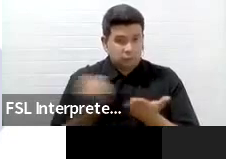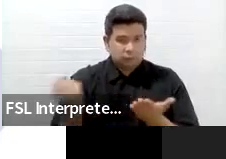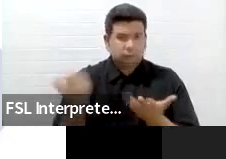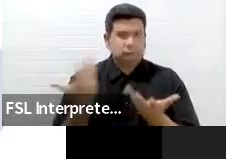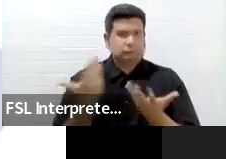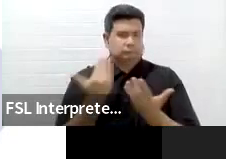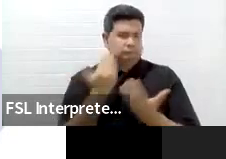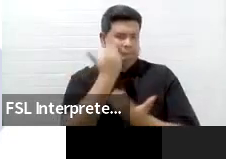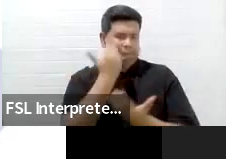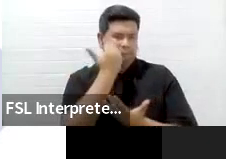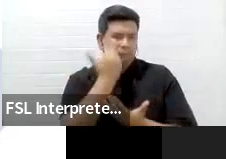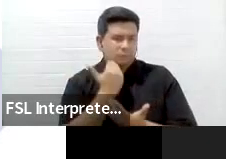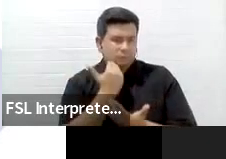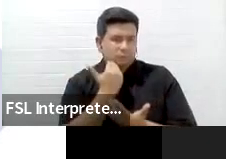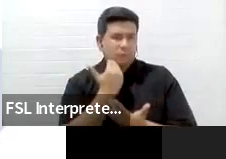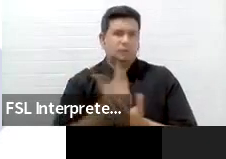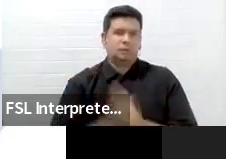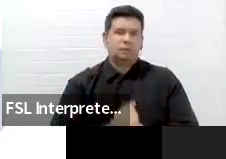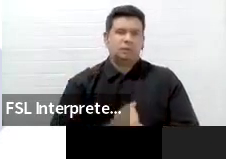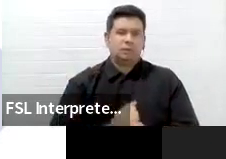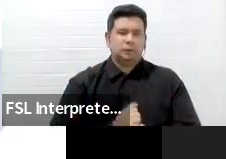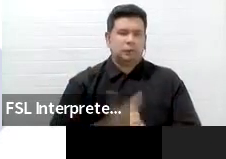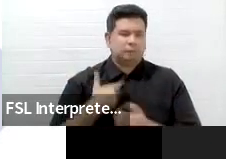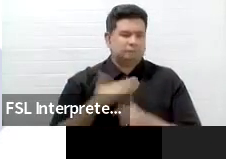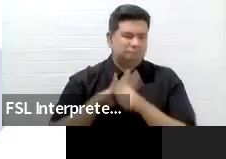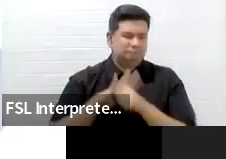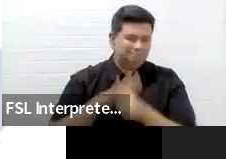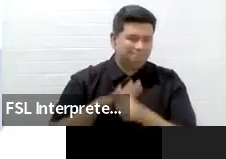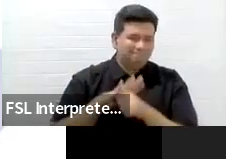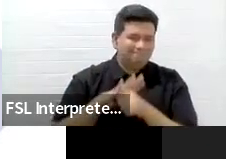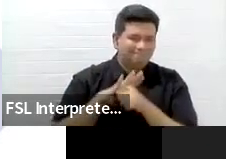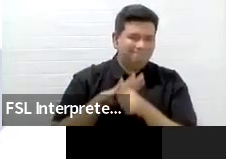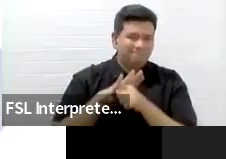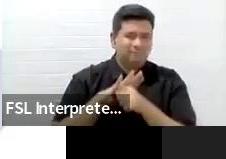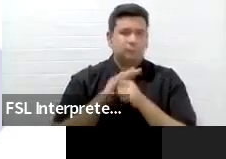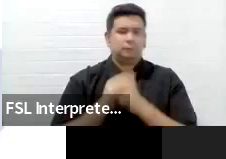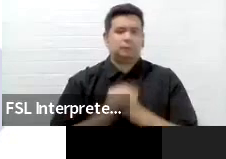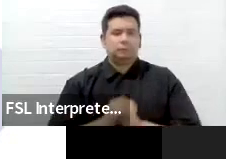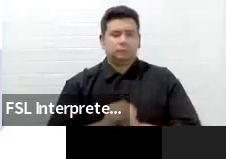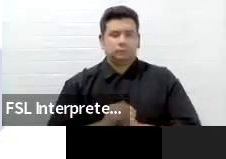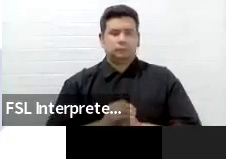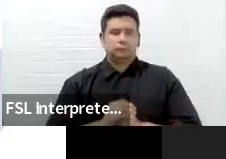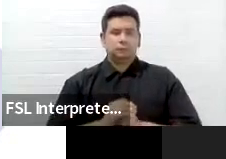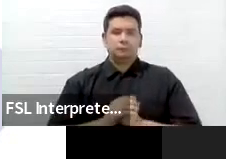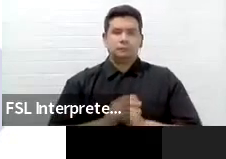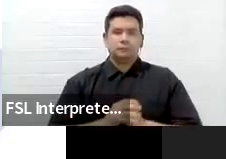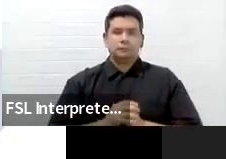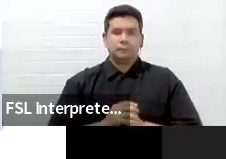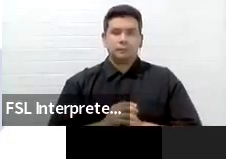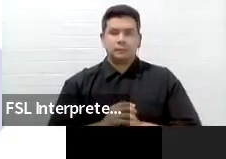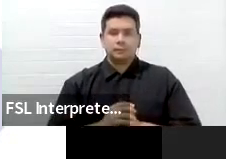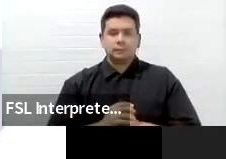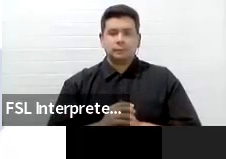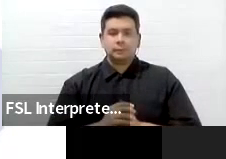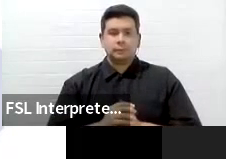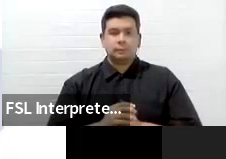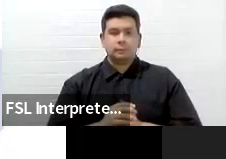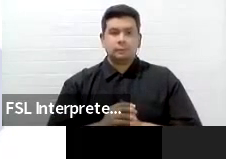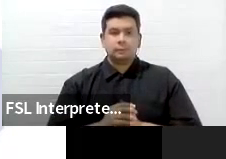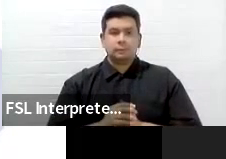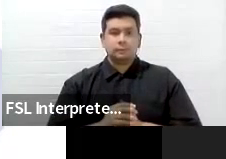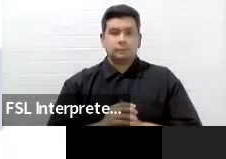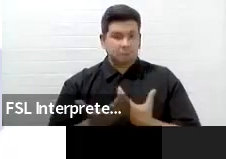the inflationary pressure on these became observed. No? Overcrowding in